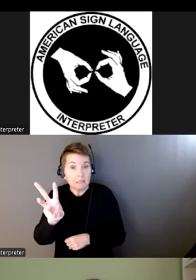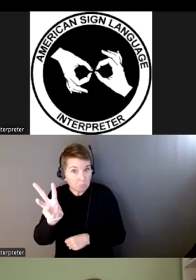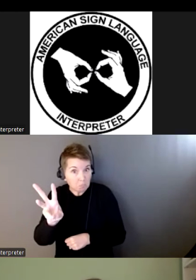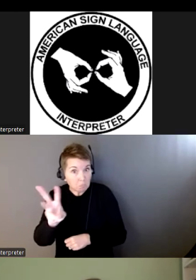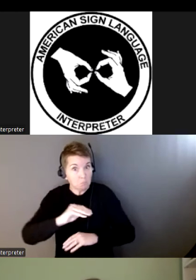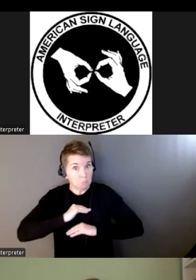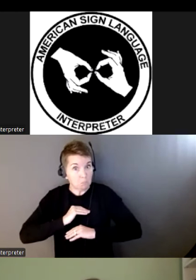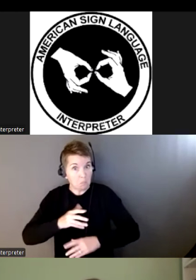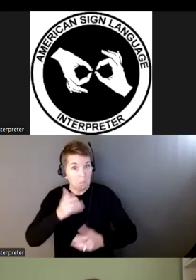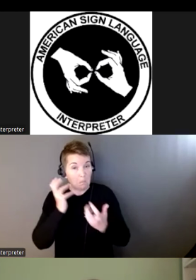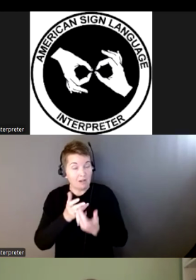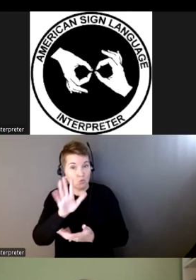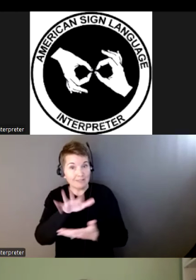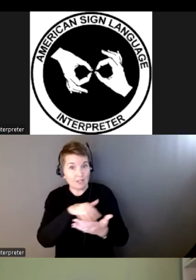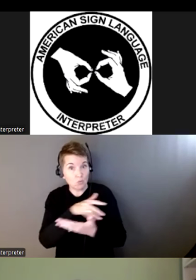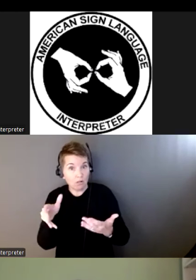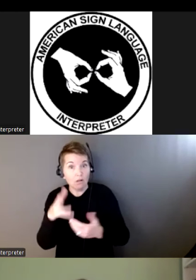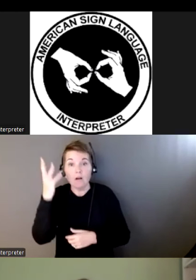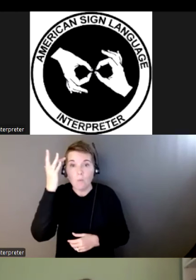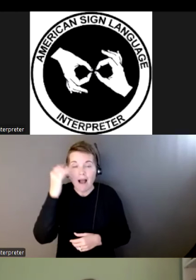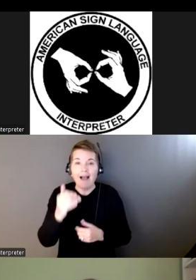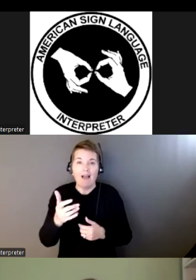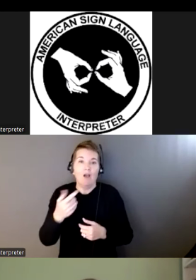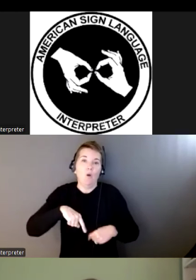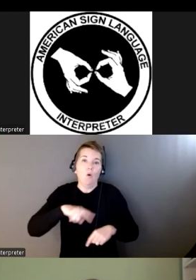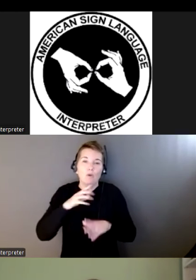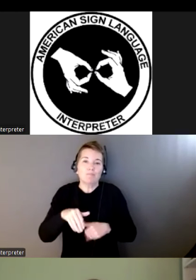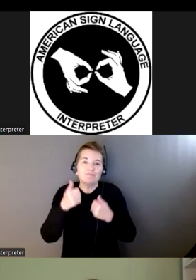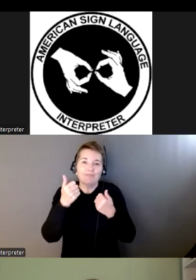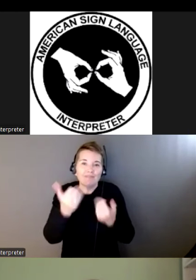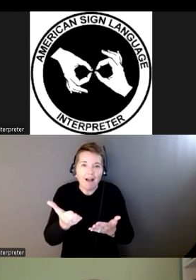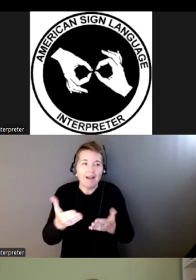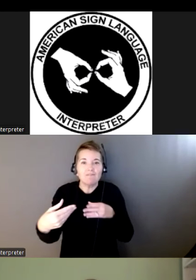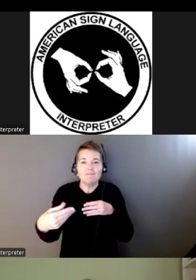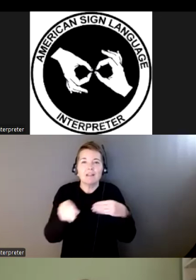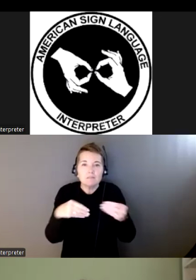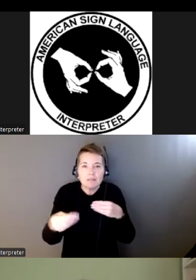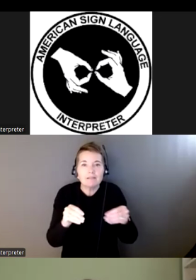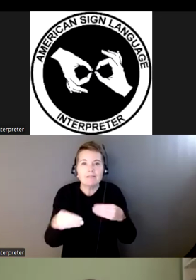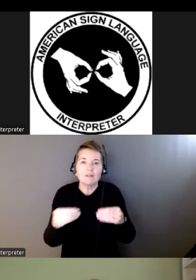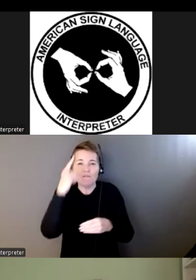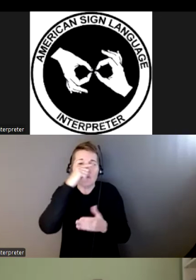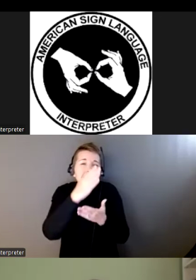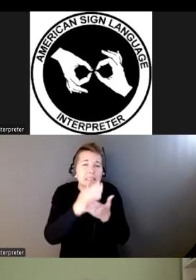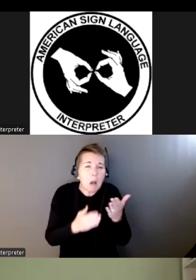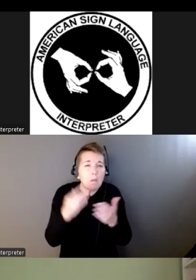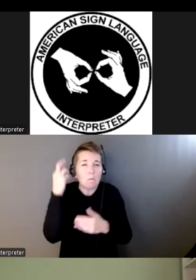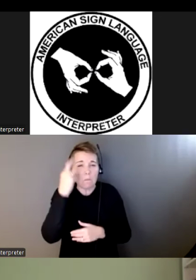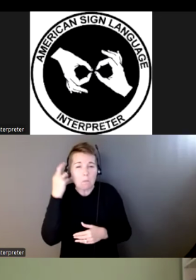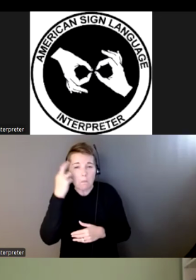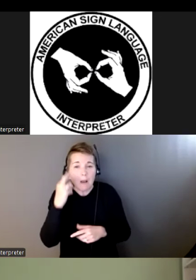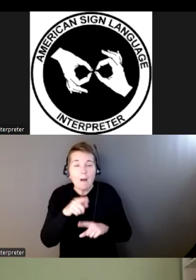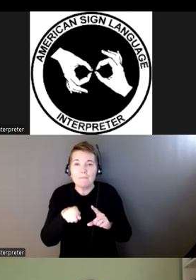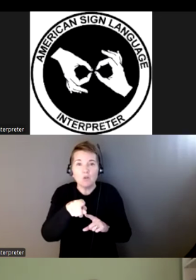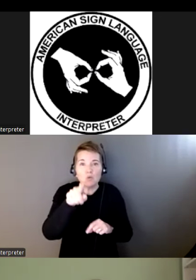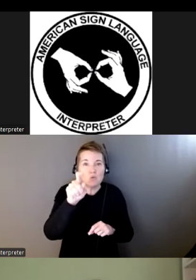flexibility to the recipients in the event of, unforeseen circumstance, you cannot plan, for example, to apply this year and do something